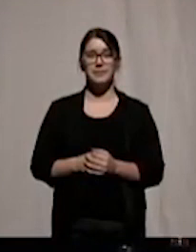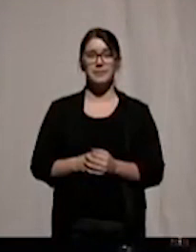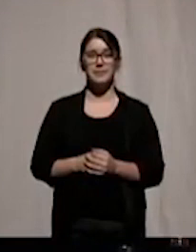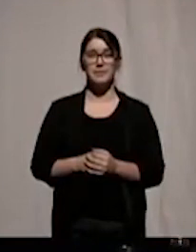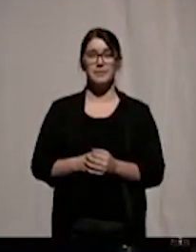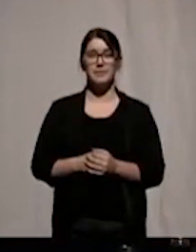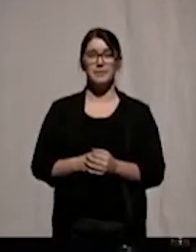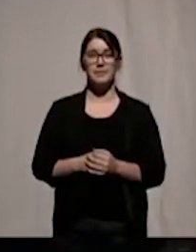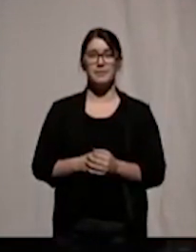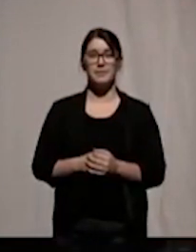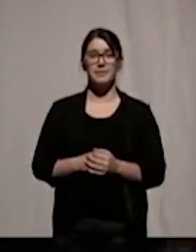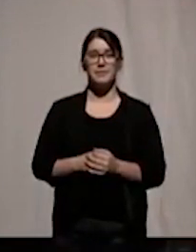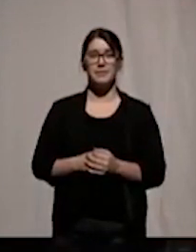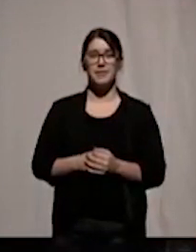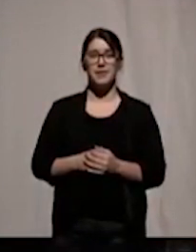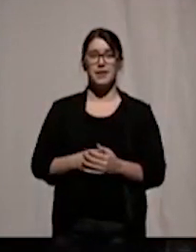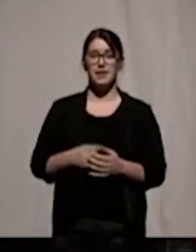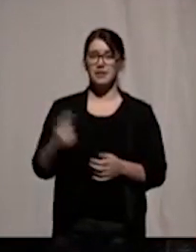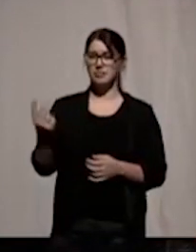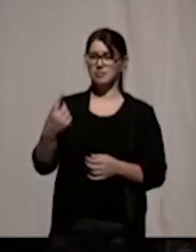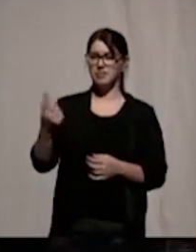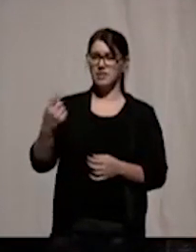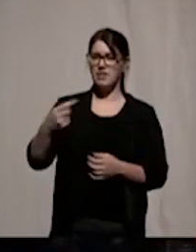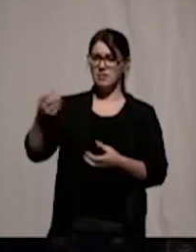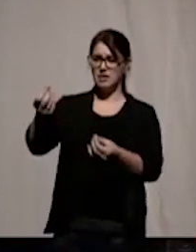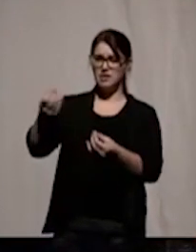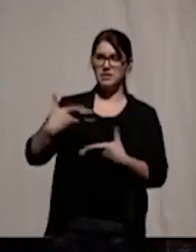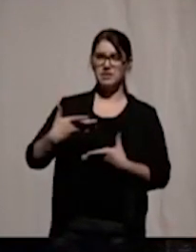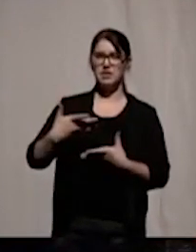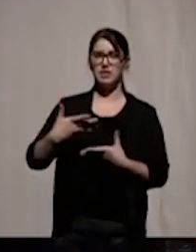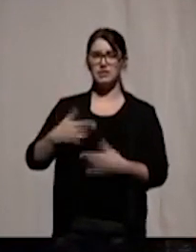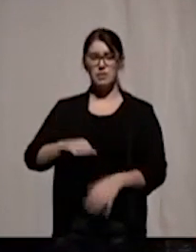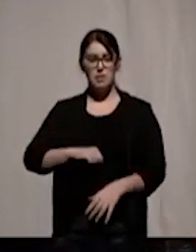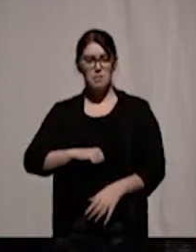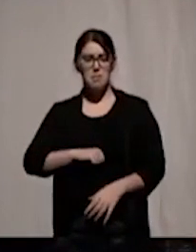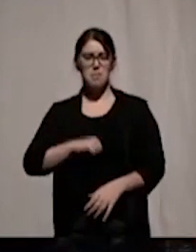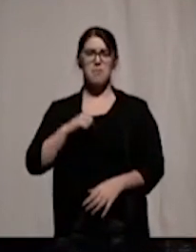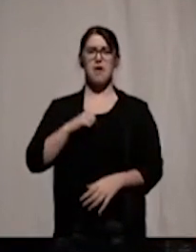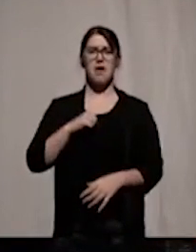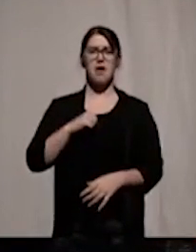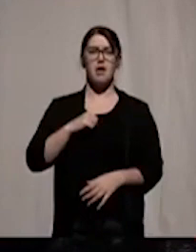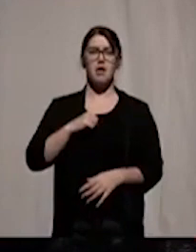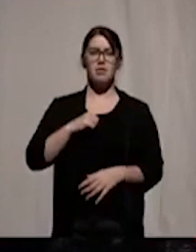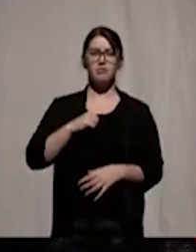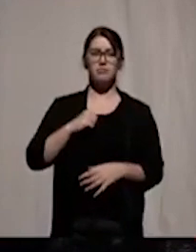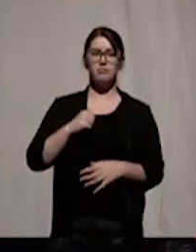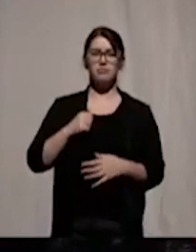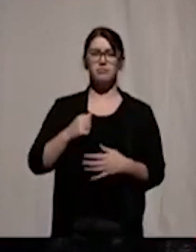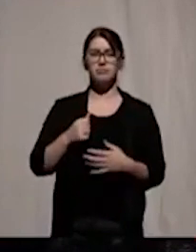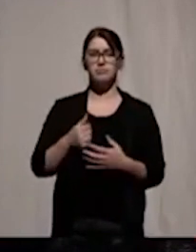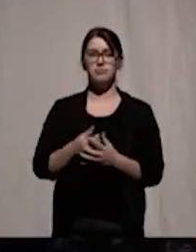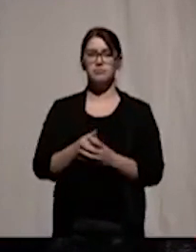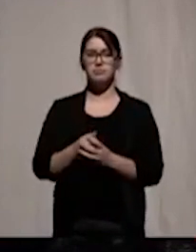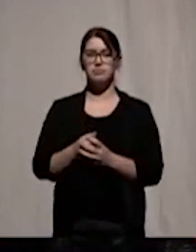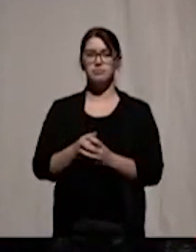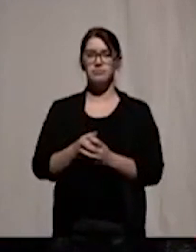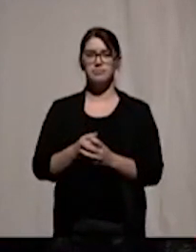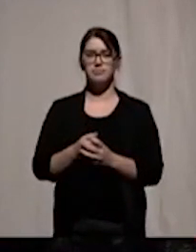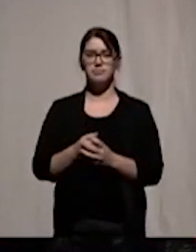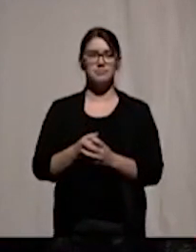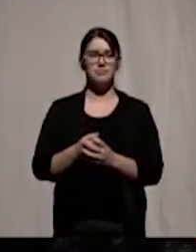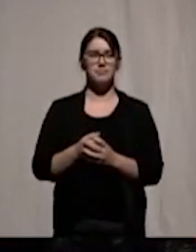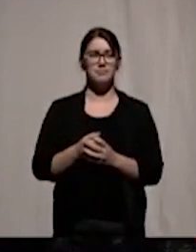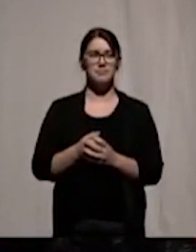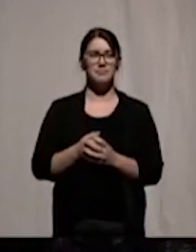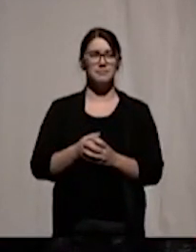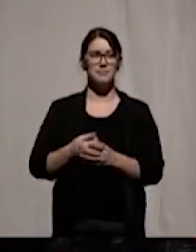succeed. That are proud of you for standing up to them, but will do nothing to change their behavior or